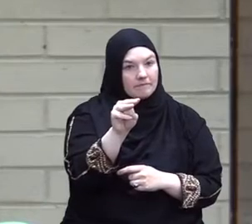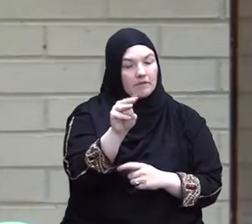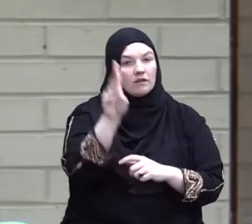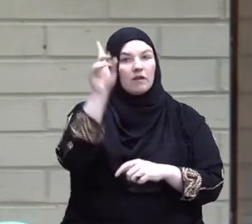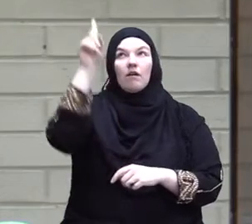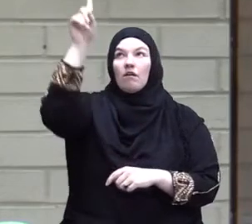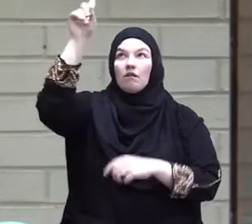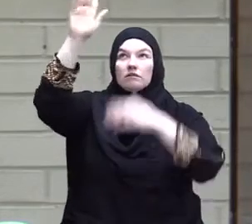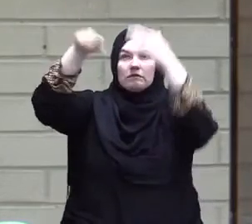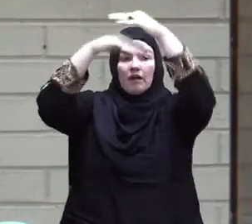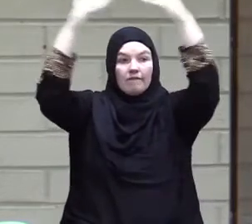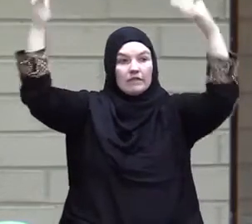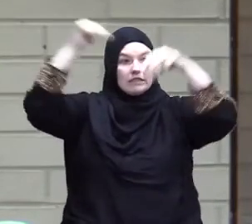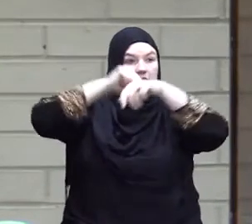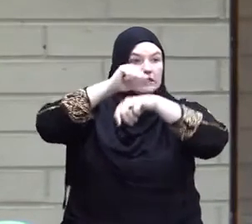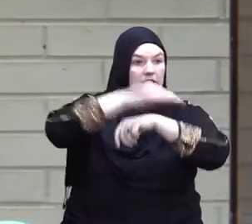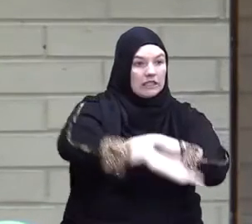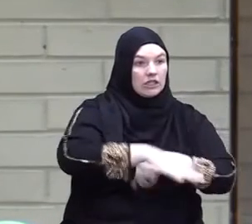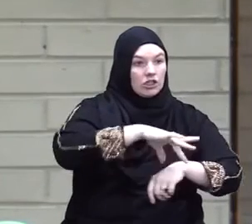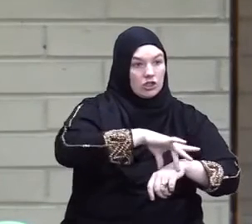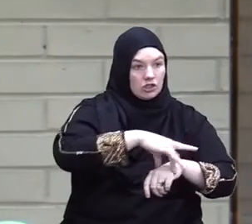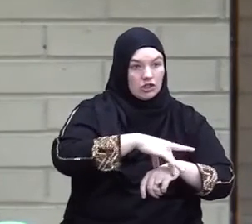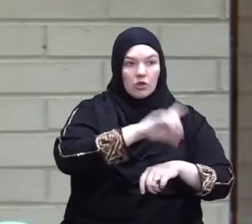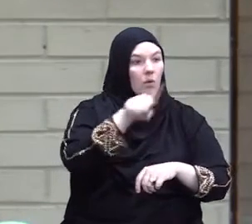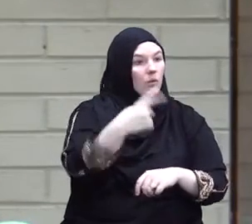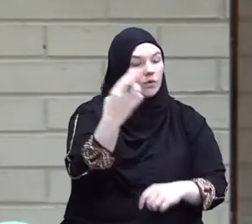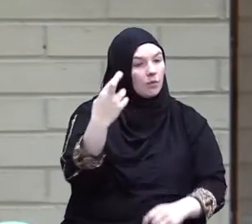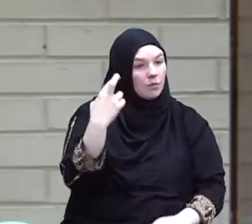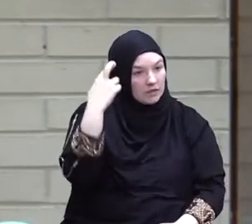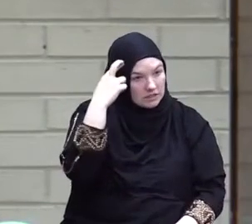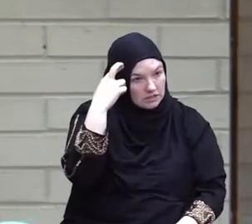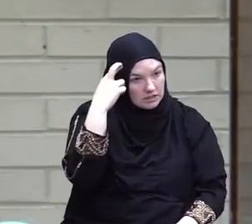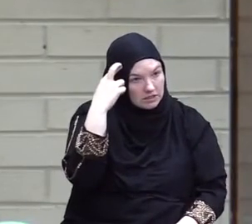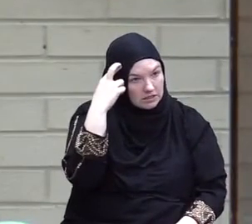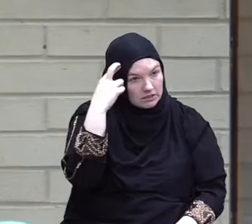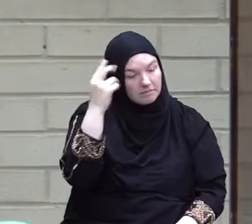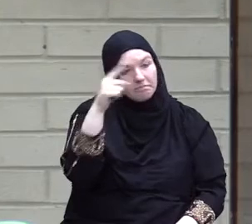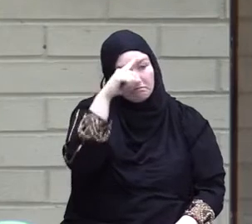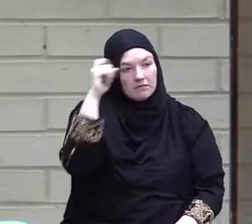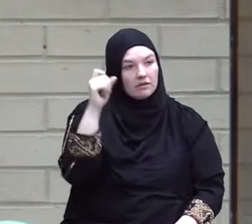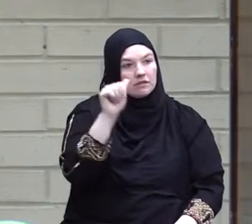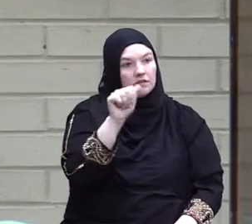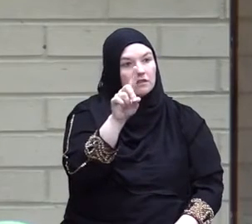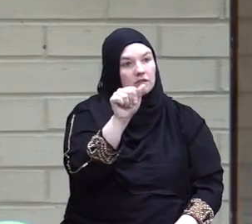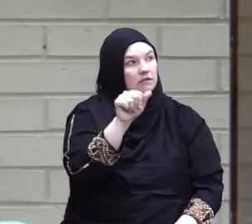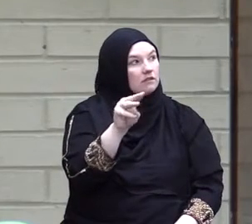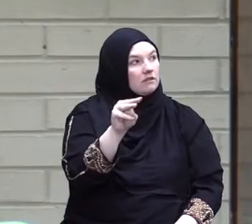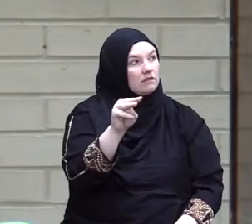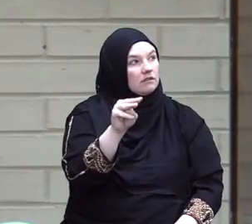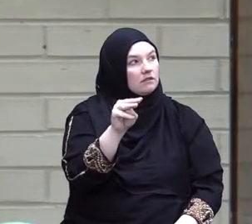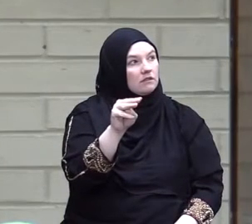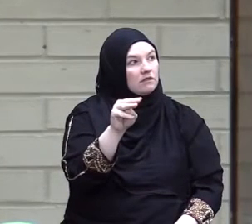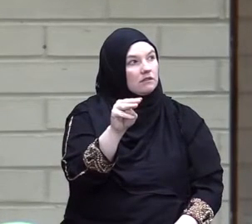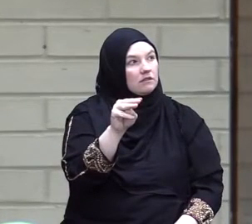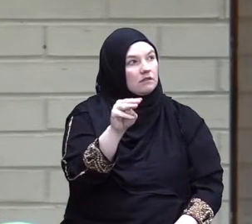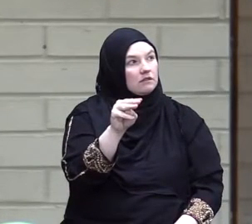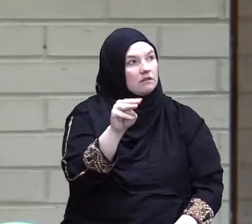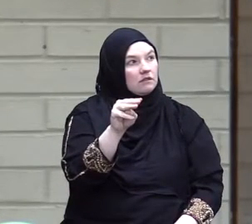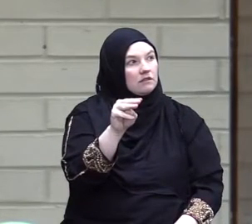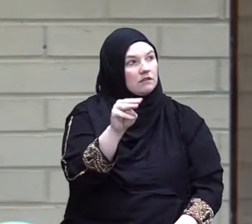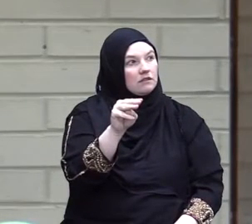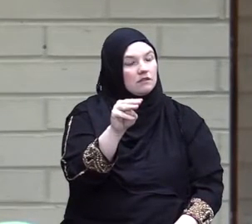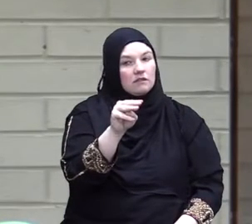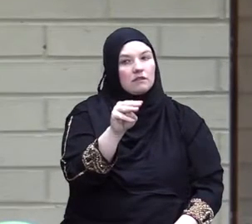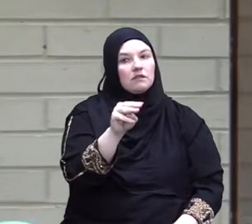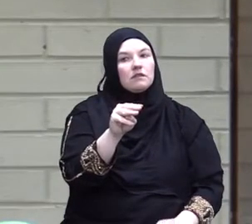sent from heaven to earth is because Adam disobeyed Allah subhanahu wa ta'ala. He